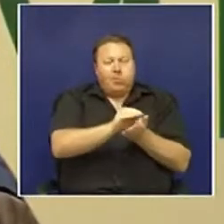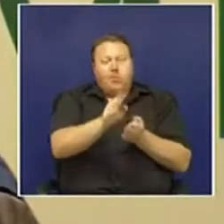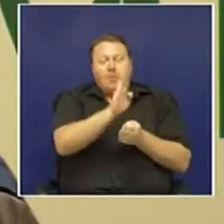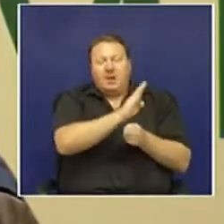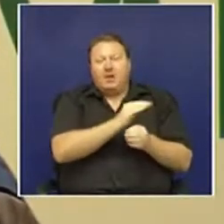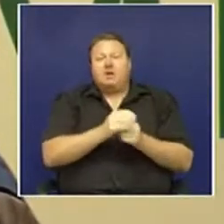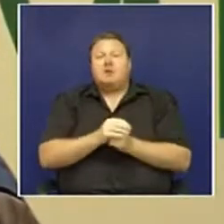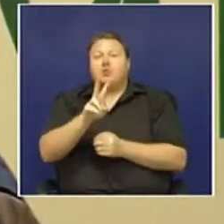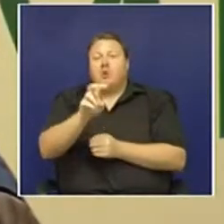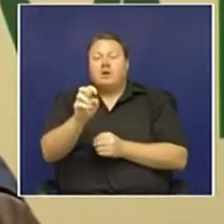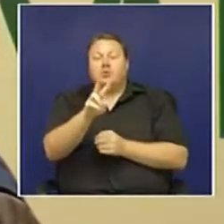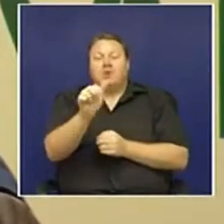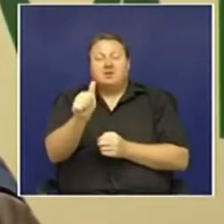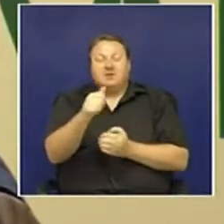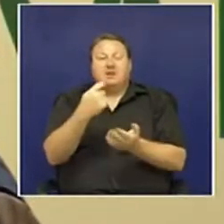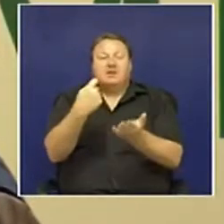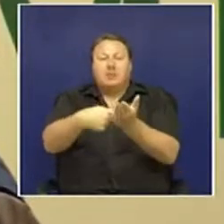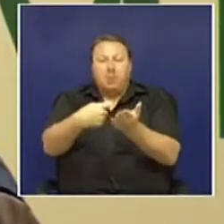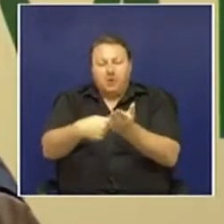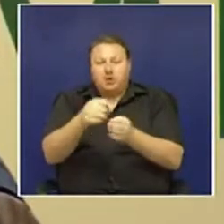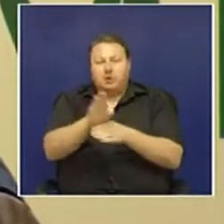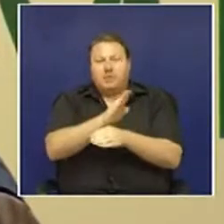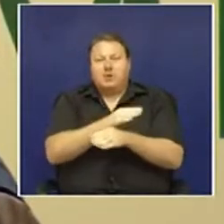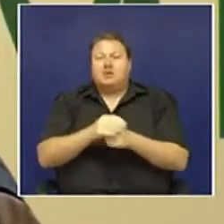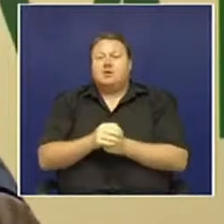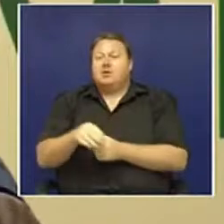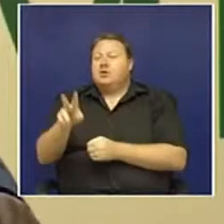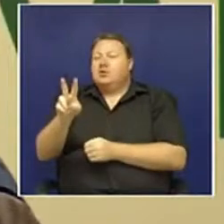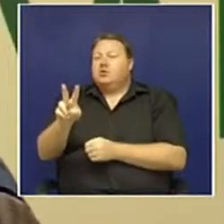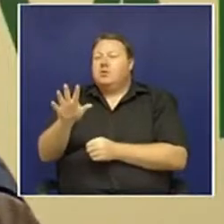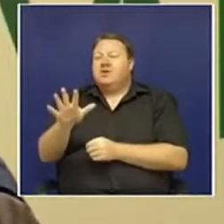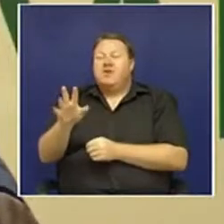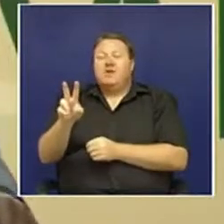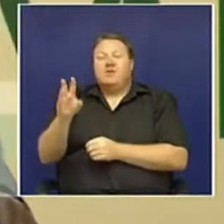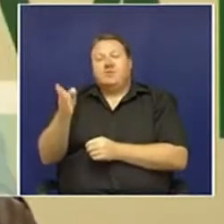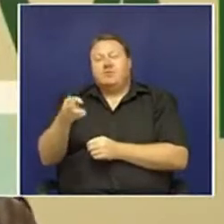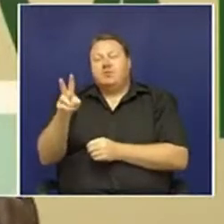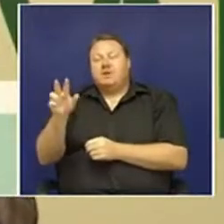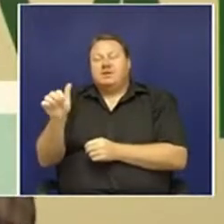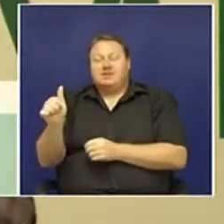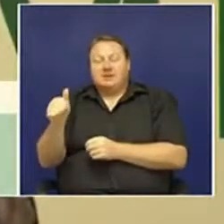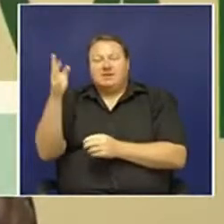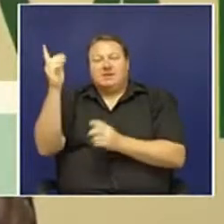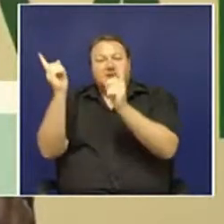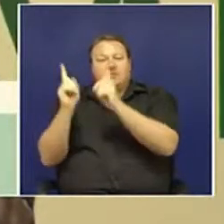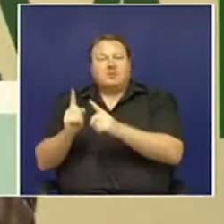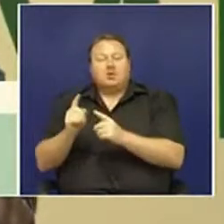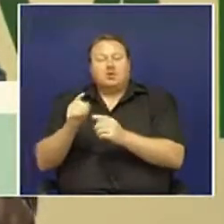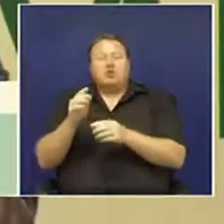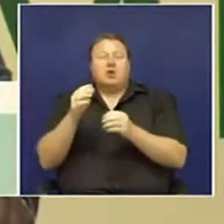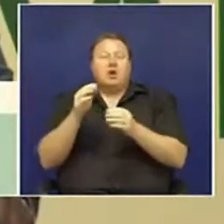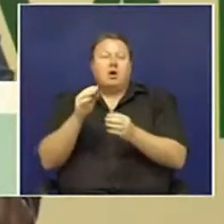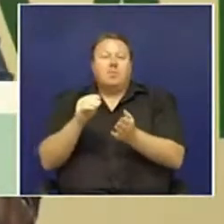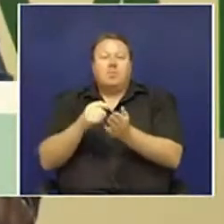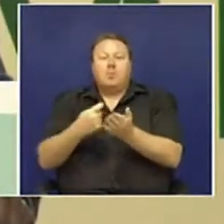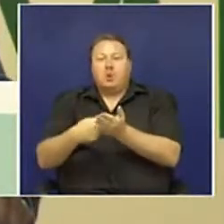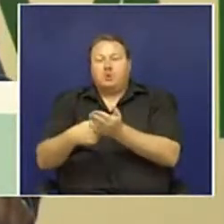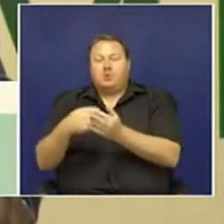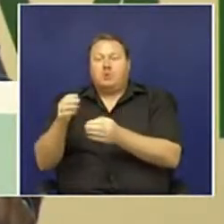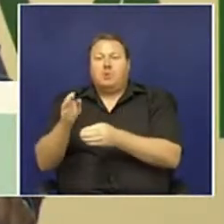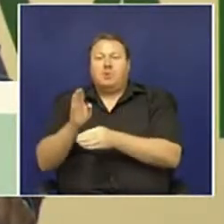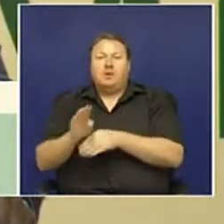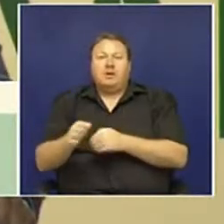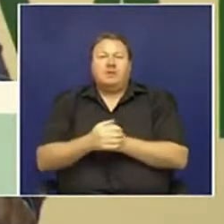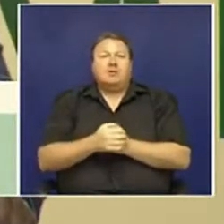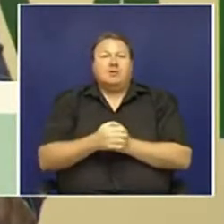Bill, the 2025-26 Special Appropriation Bill, the 2026 Estimate of National